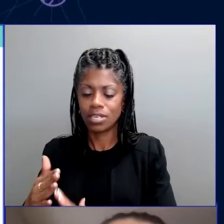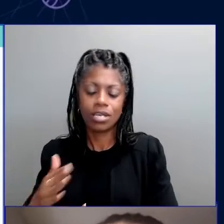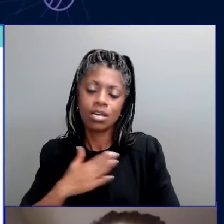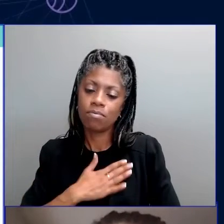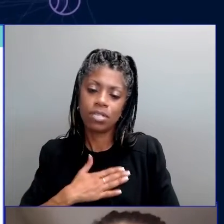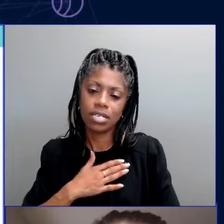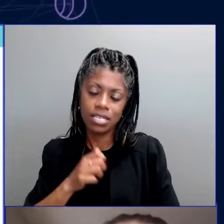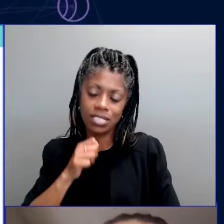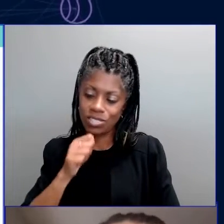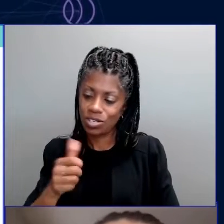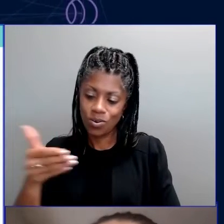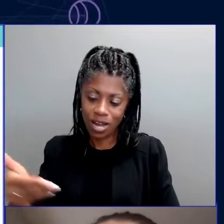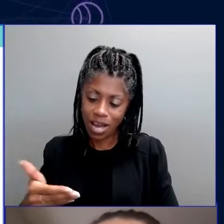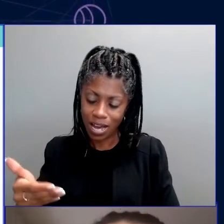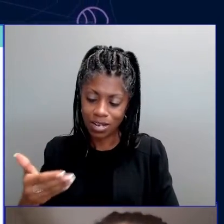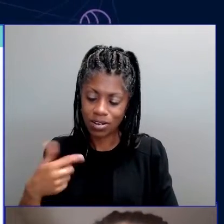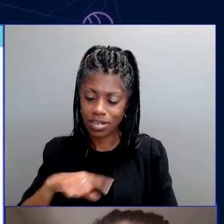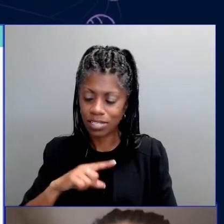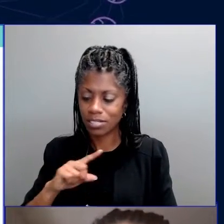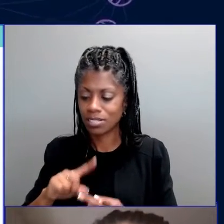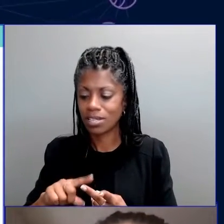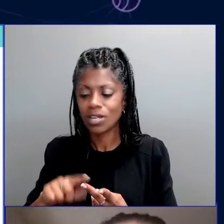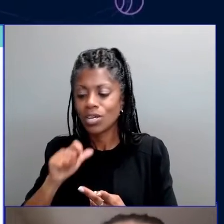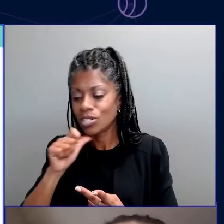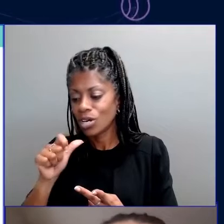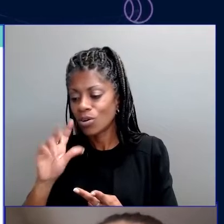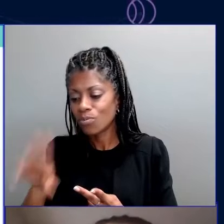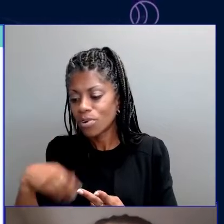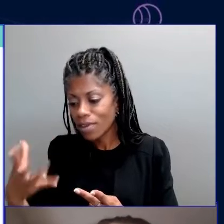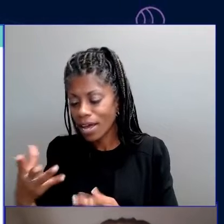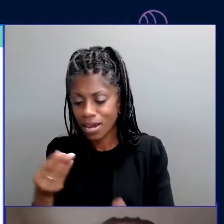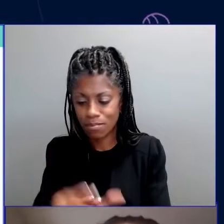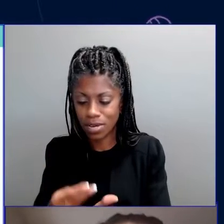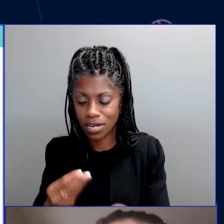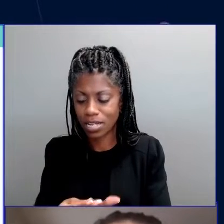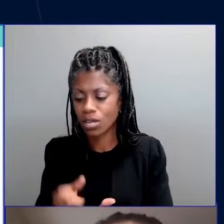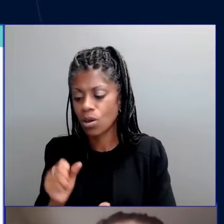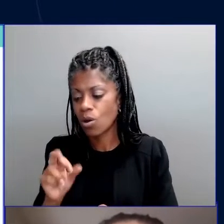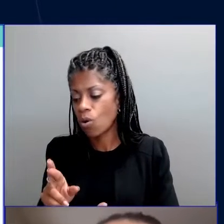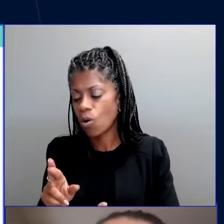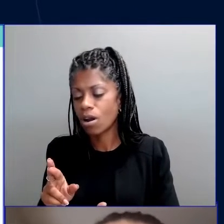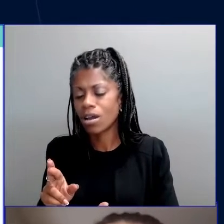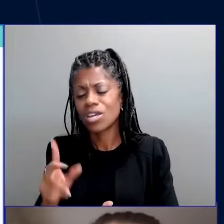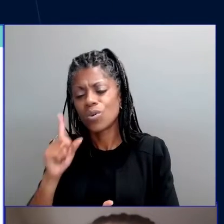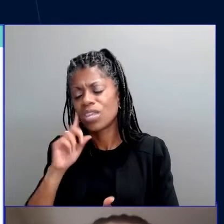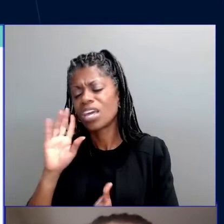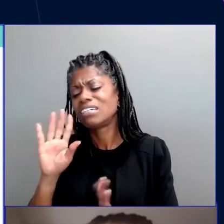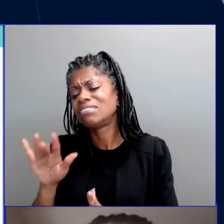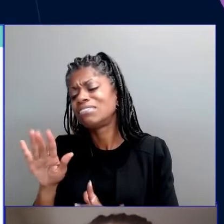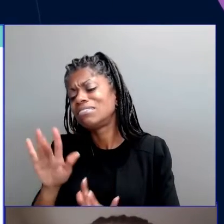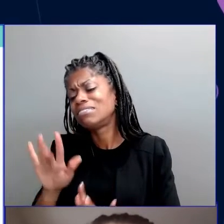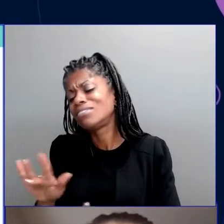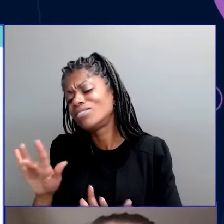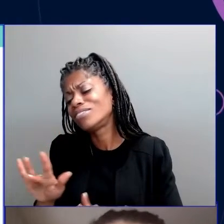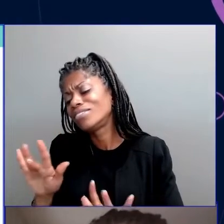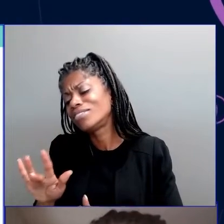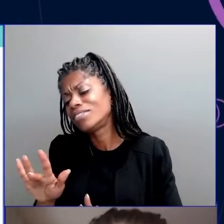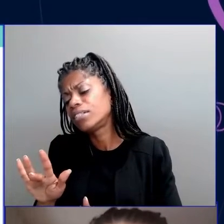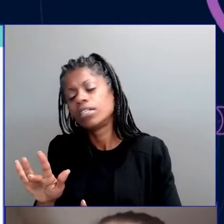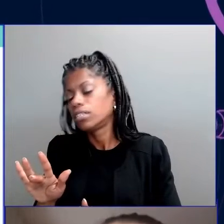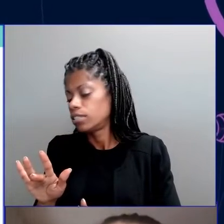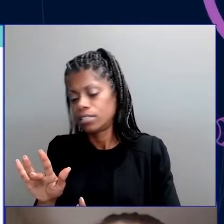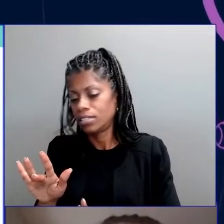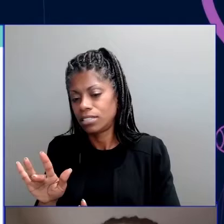or fund us because you feel bad or because you think that autistic people are perfect for organizing your